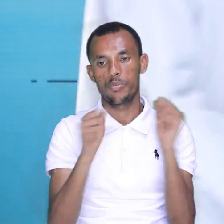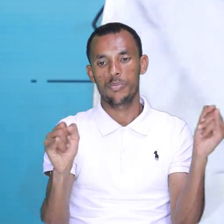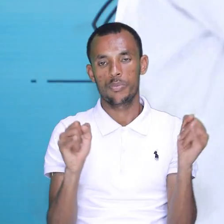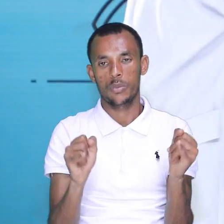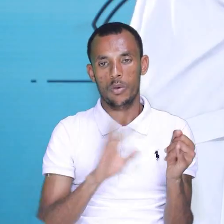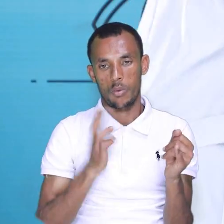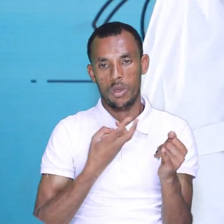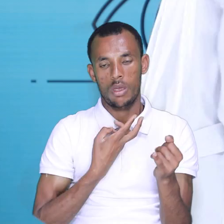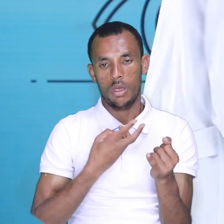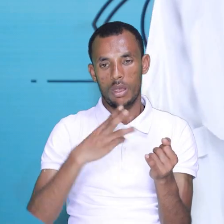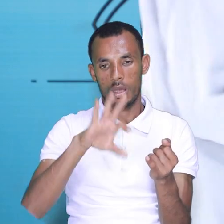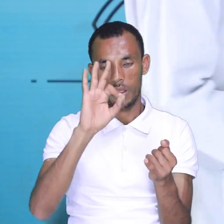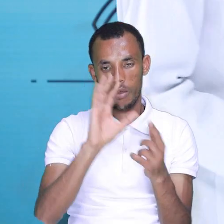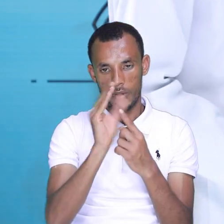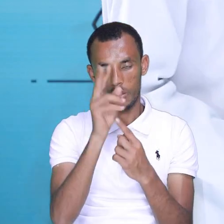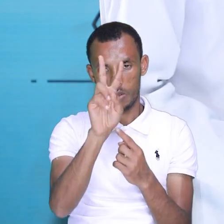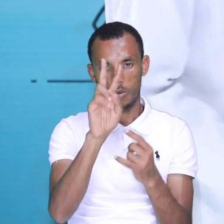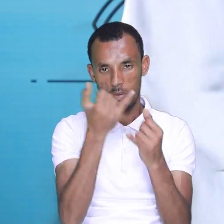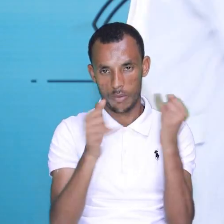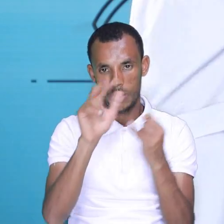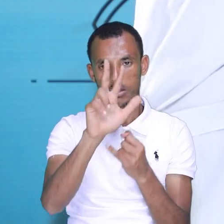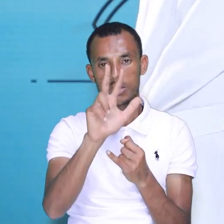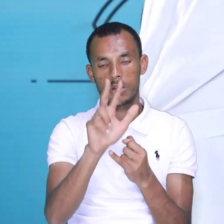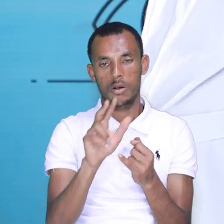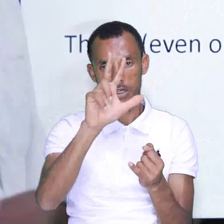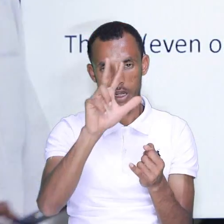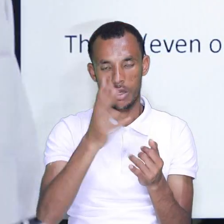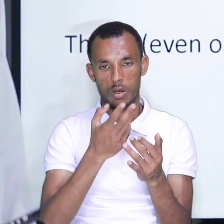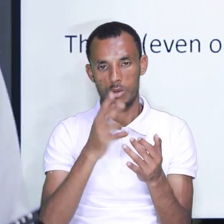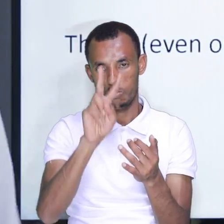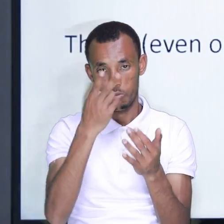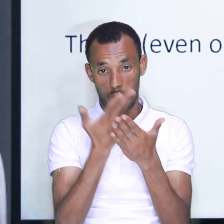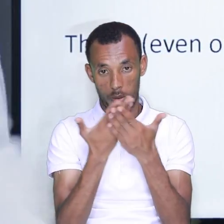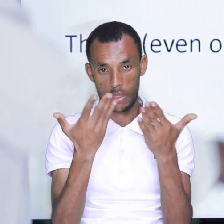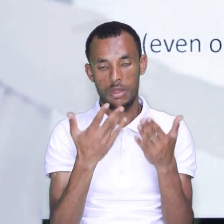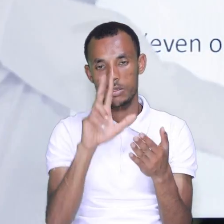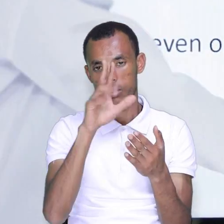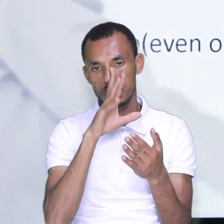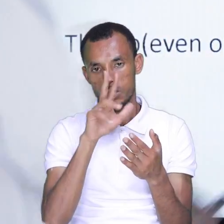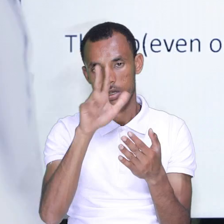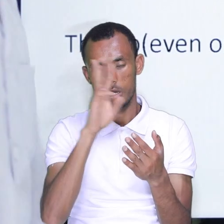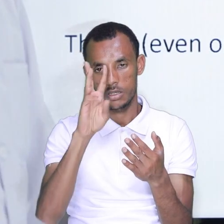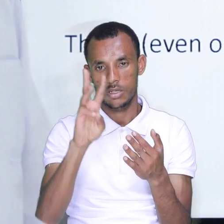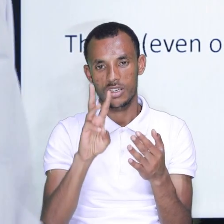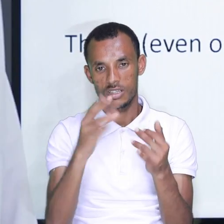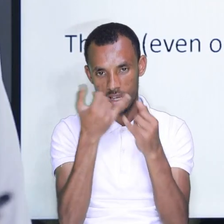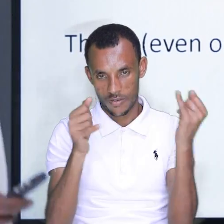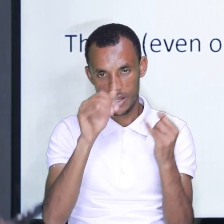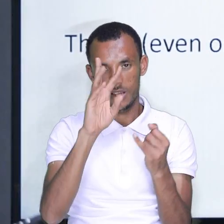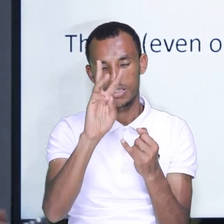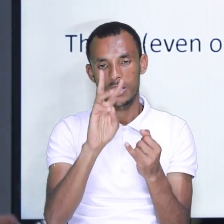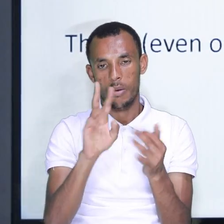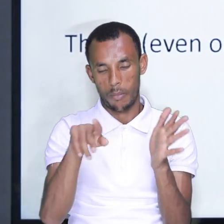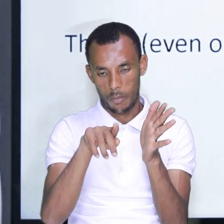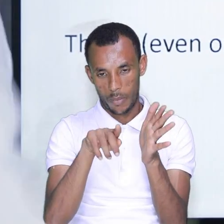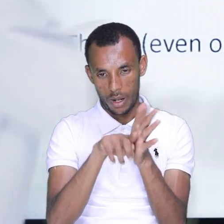You have event 2 divisible by 3, we have 2 elements. So 2 divided by 6 minus